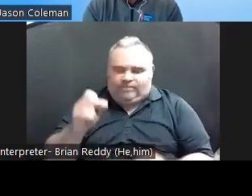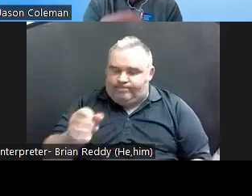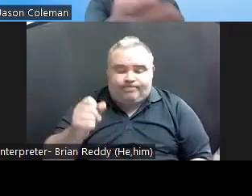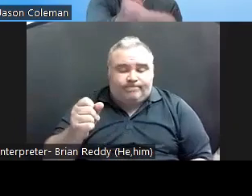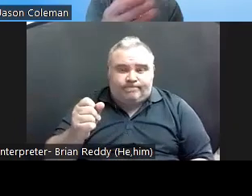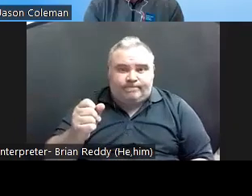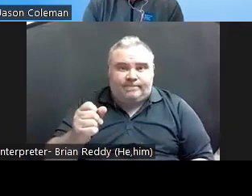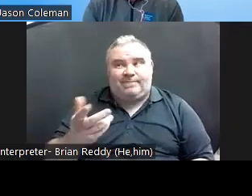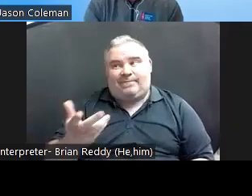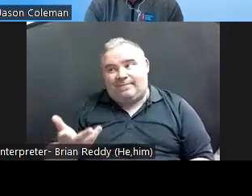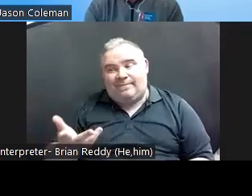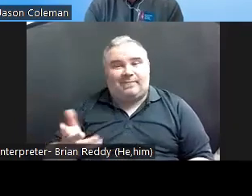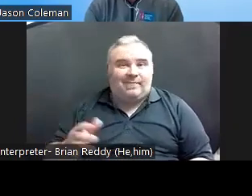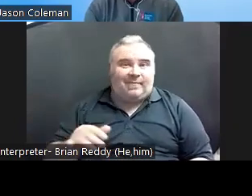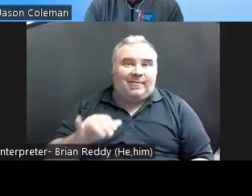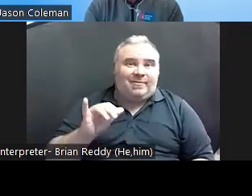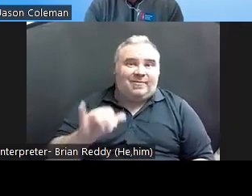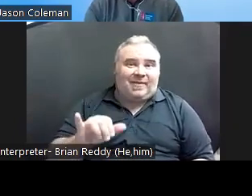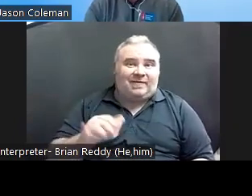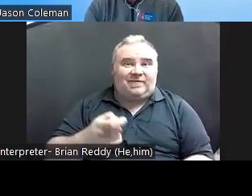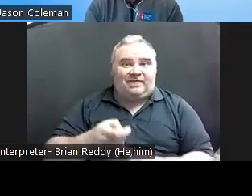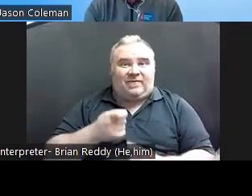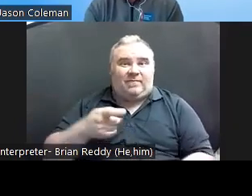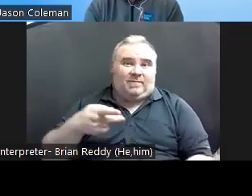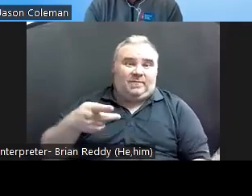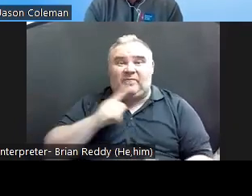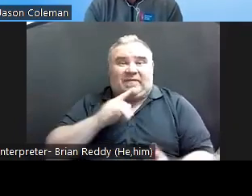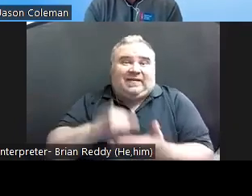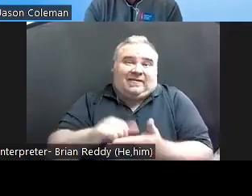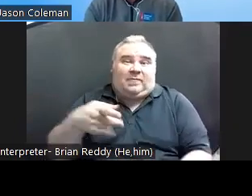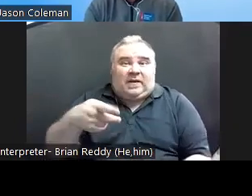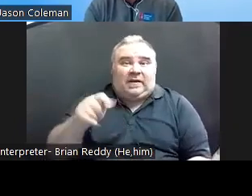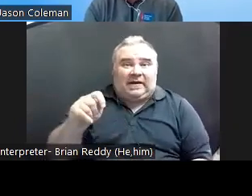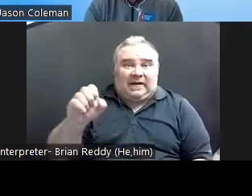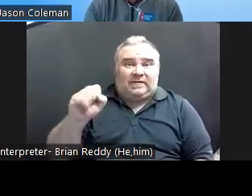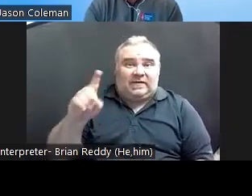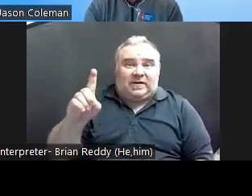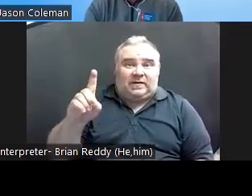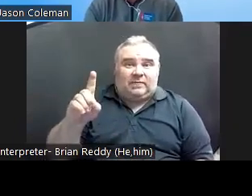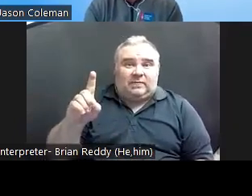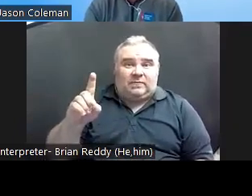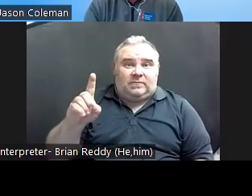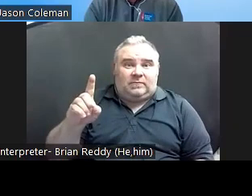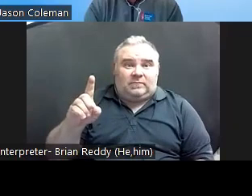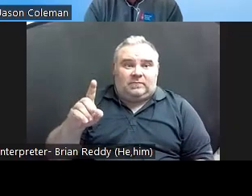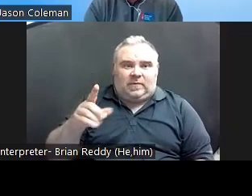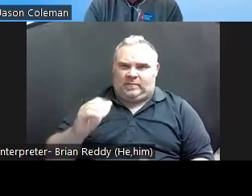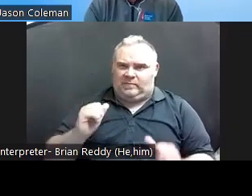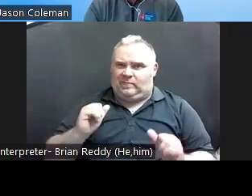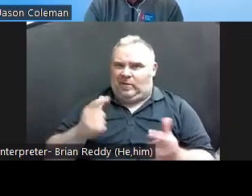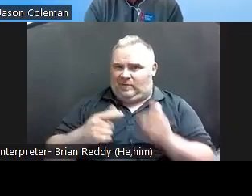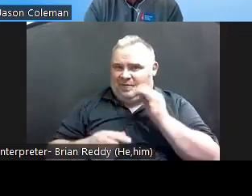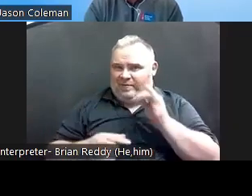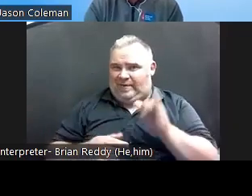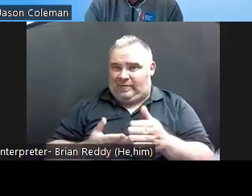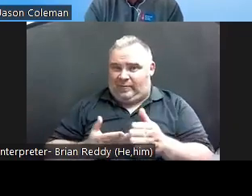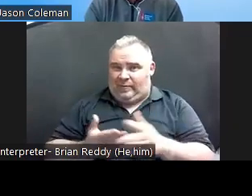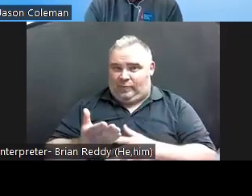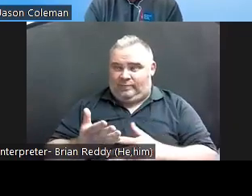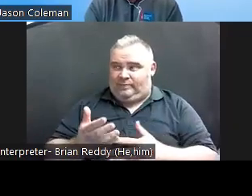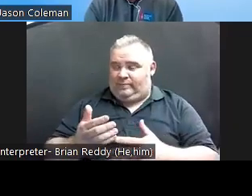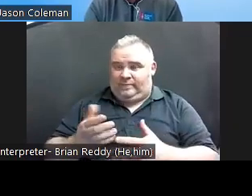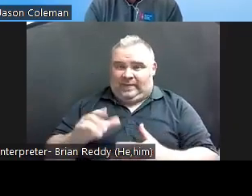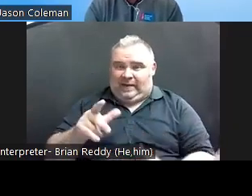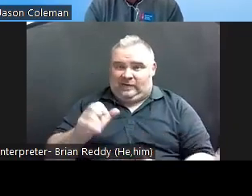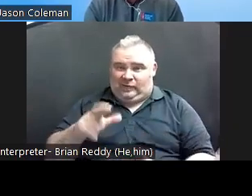a result of the post-traumatic stress disorder that I think we've all experienced going through